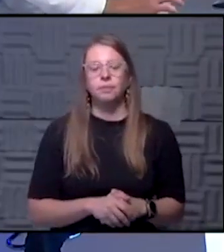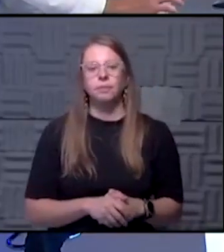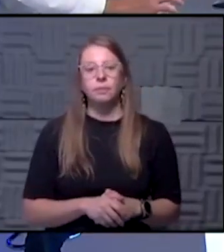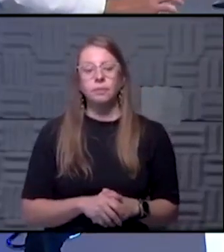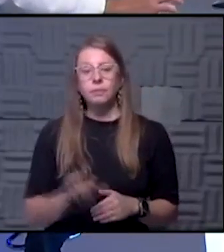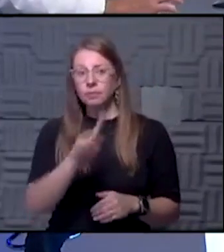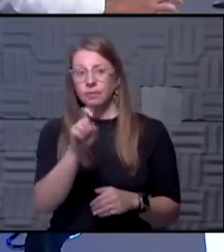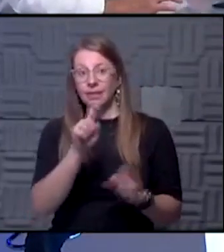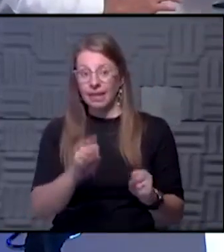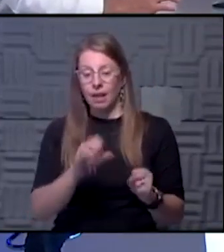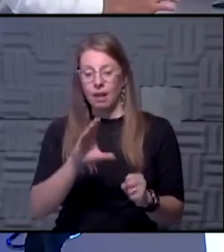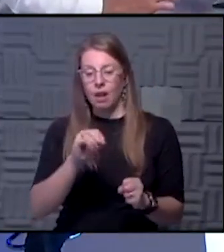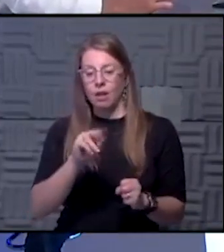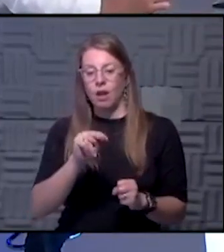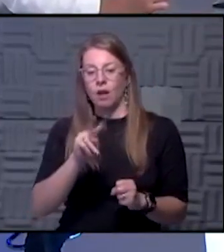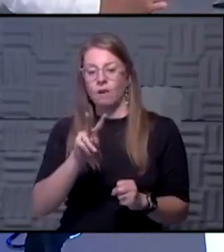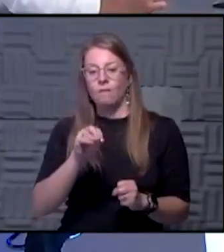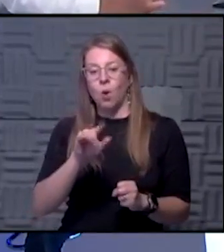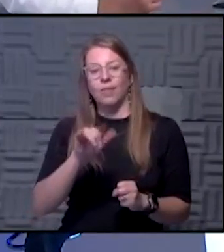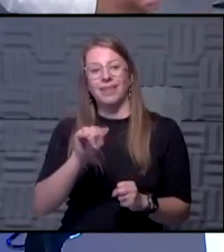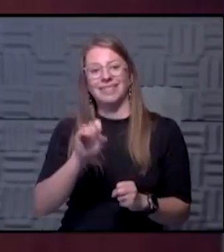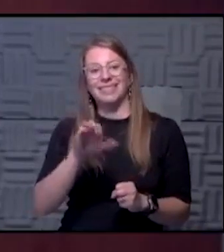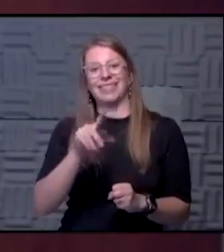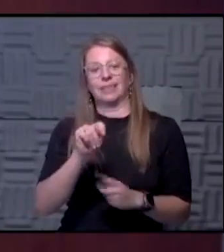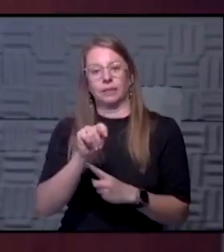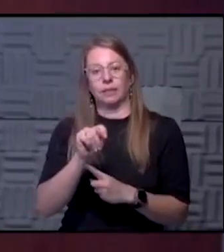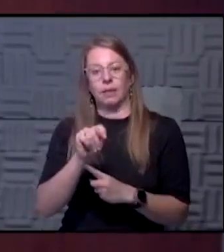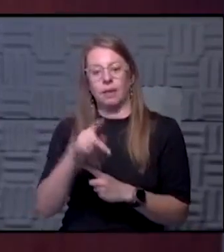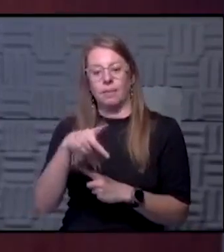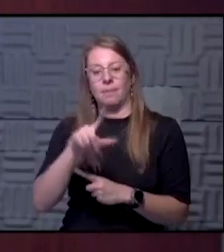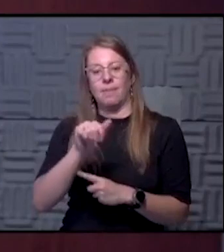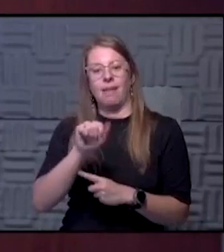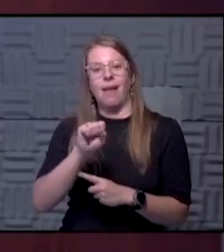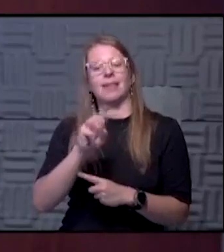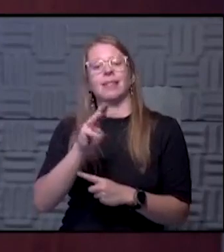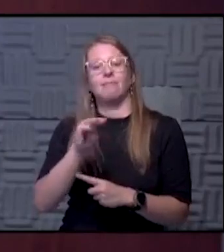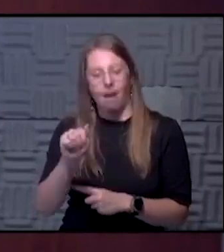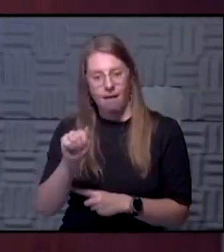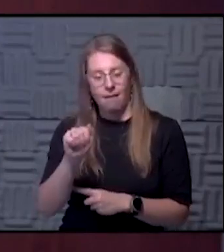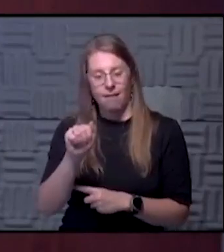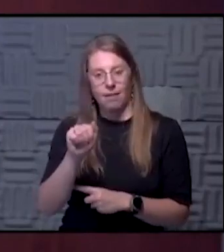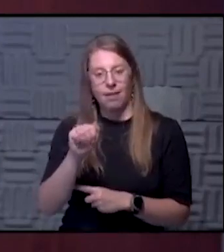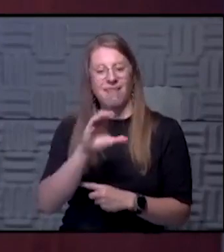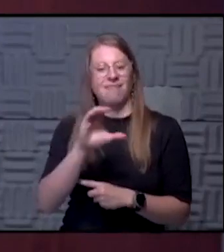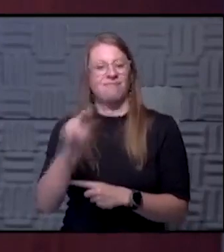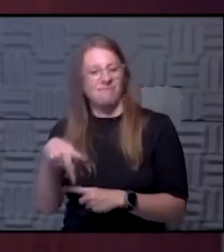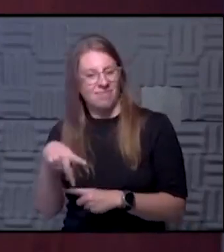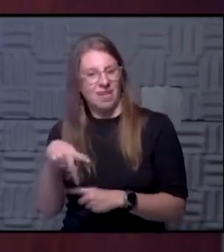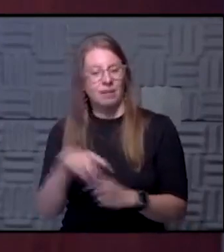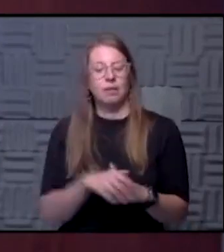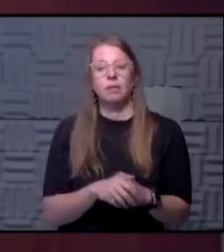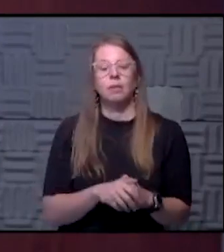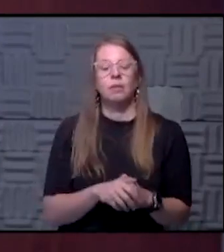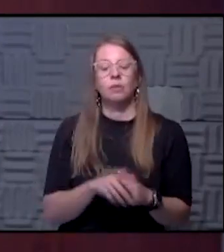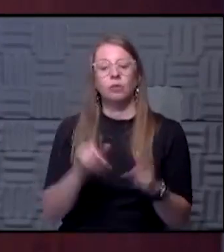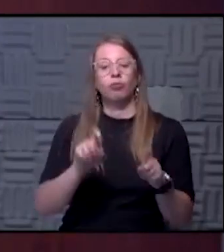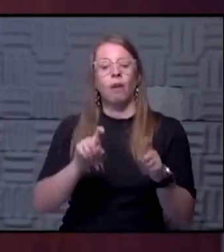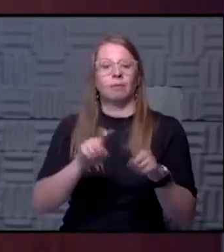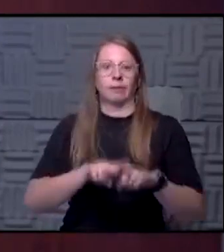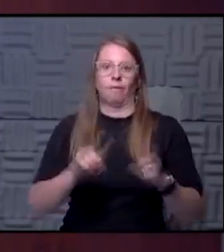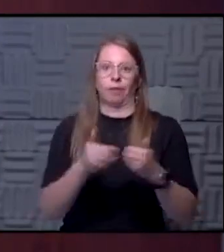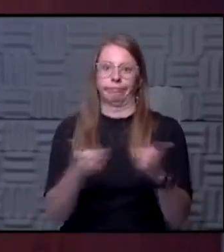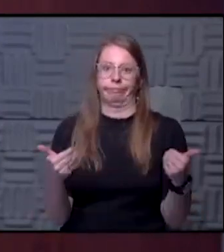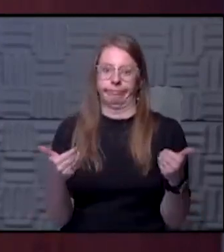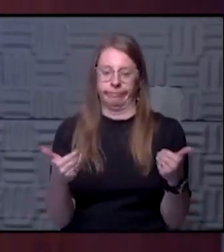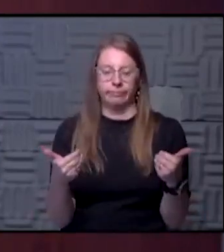you get convalescent plasma if you've been in the trial? So great question. So the convalescent plasma trial, one is different,